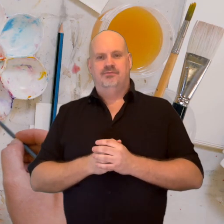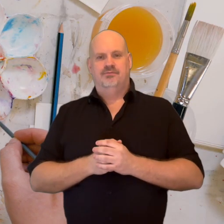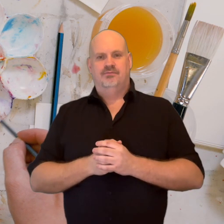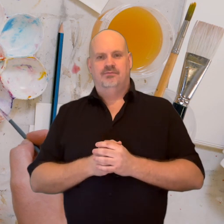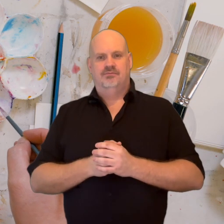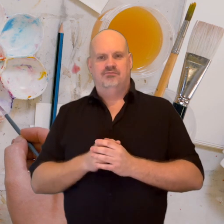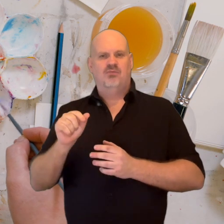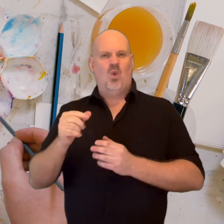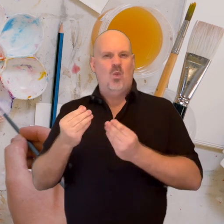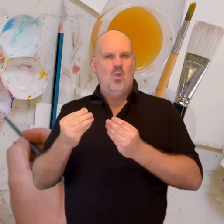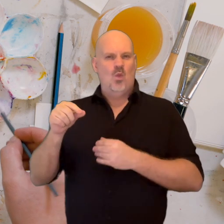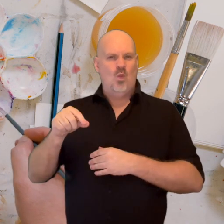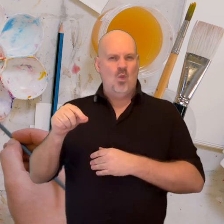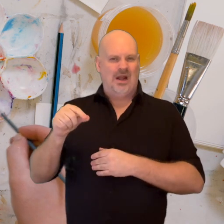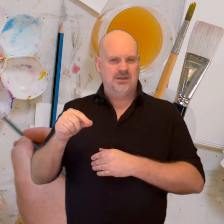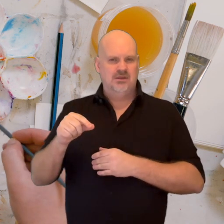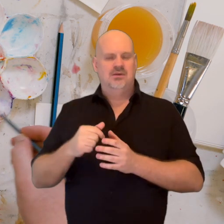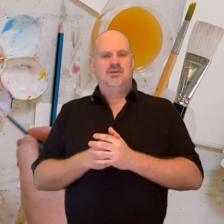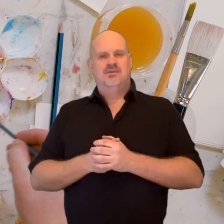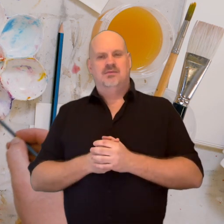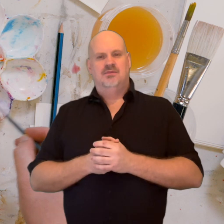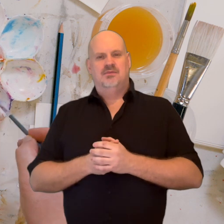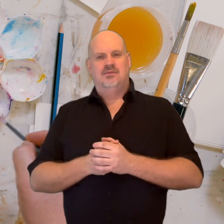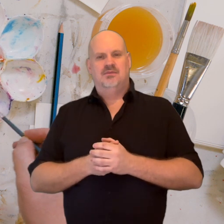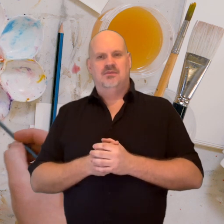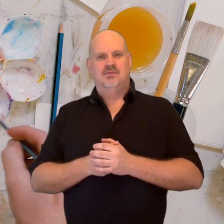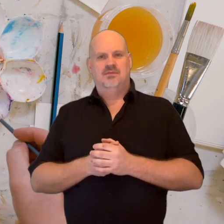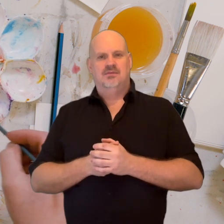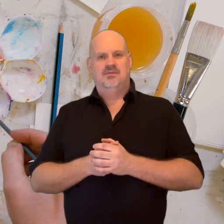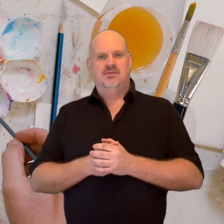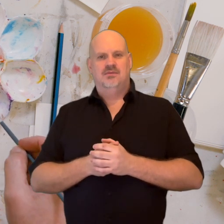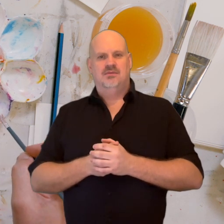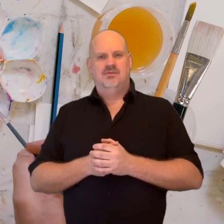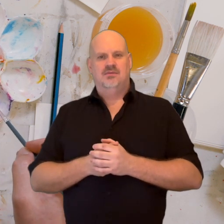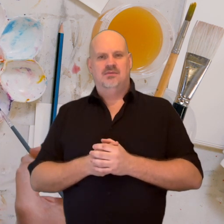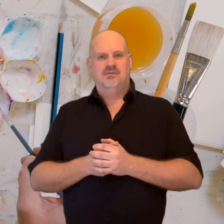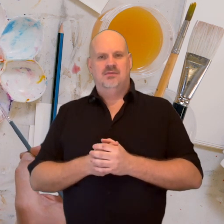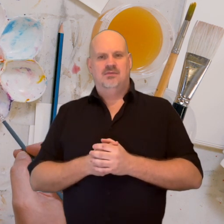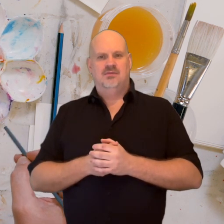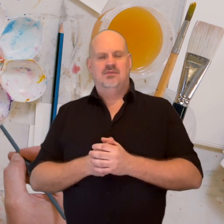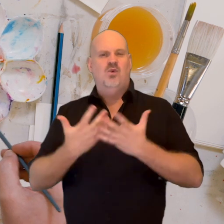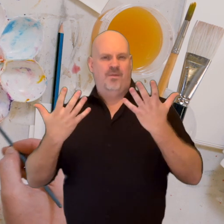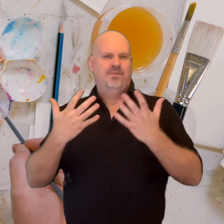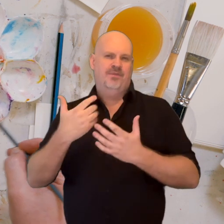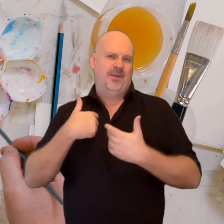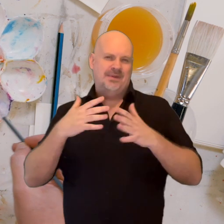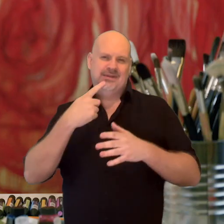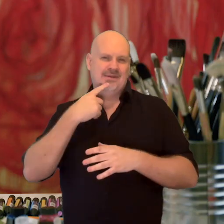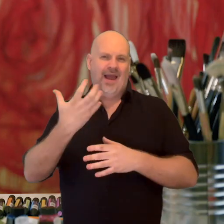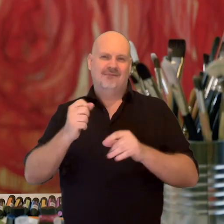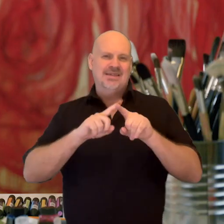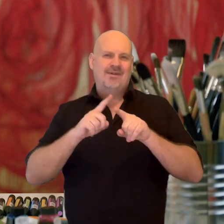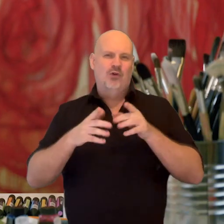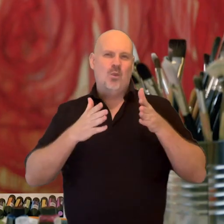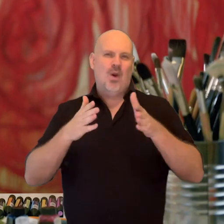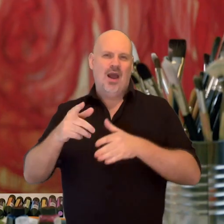Wet it down a bit. So there's, as I was saying at the very beginning, there's different approaches to painting roses.